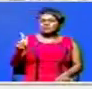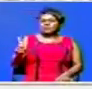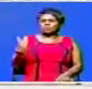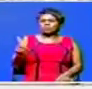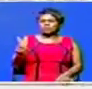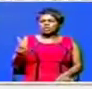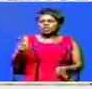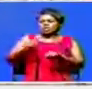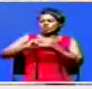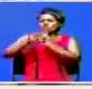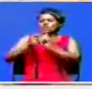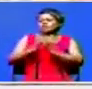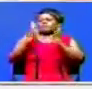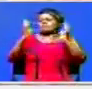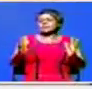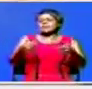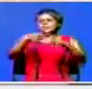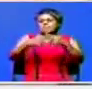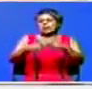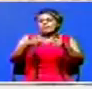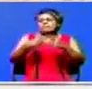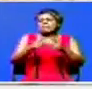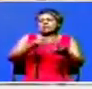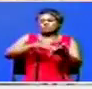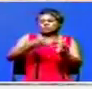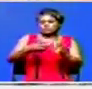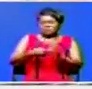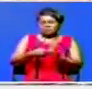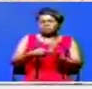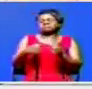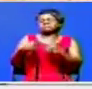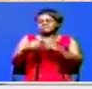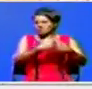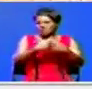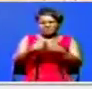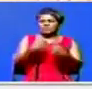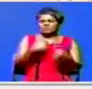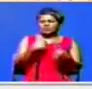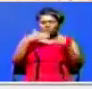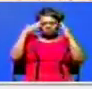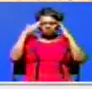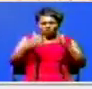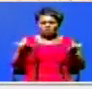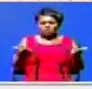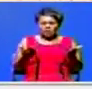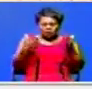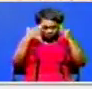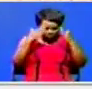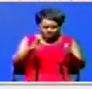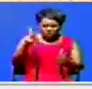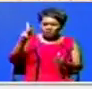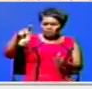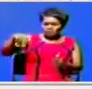deemed a game changer in the industry. But this project has had its fair share of troubles, and this time around, focus remains on the commitment by